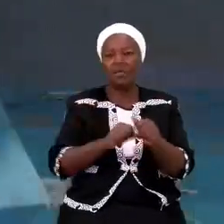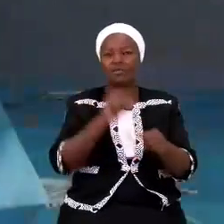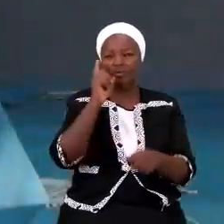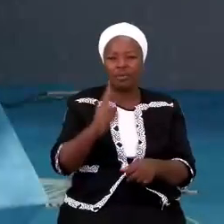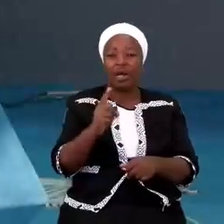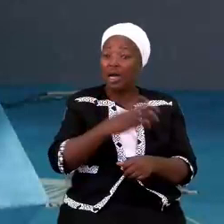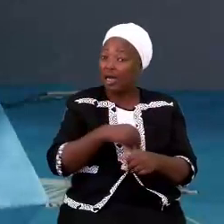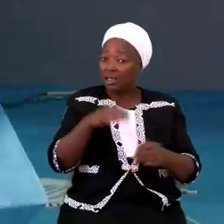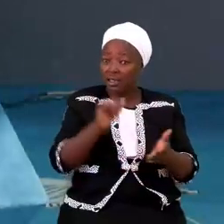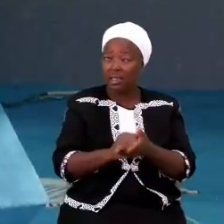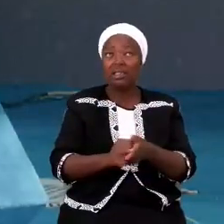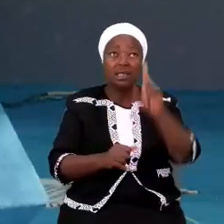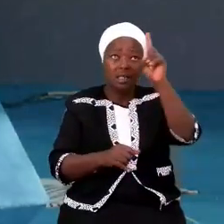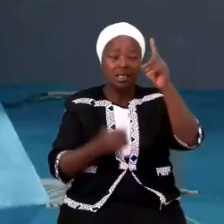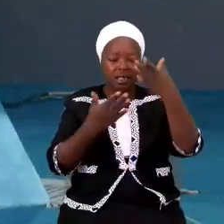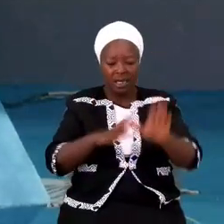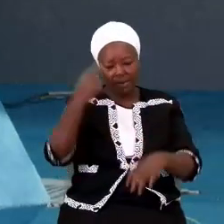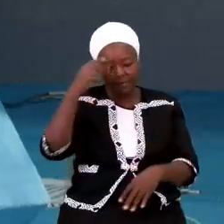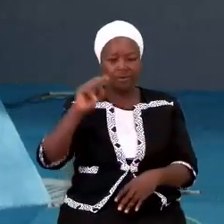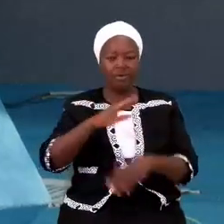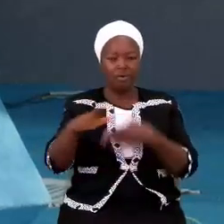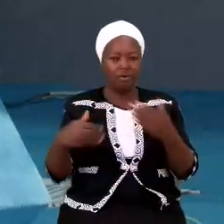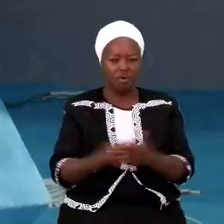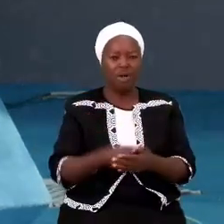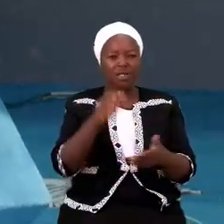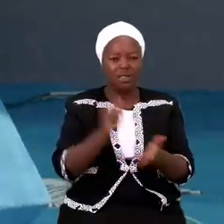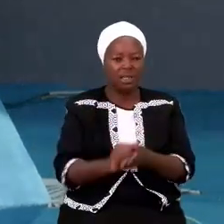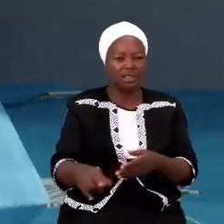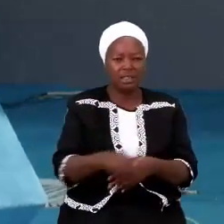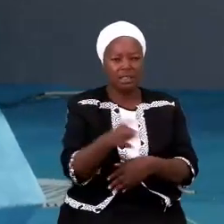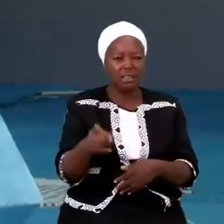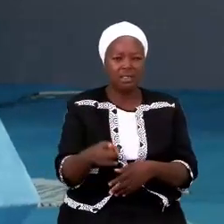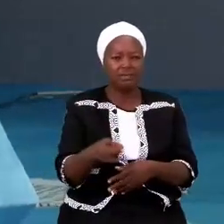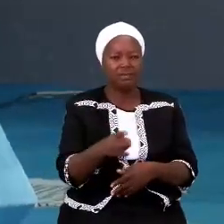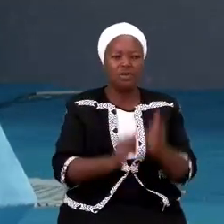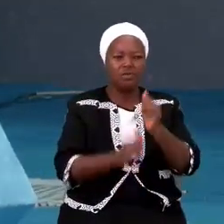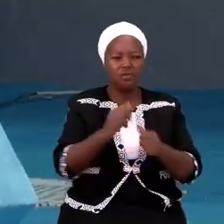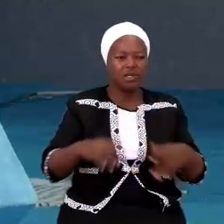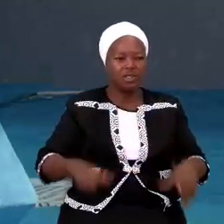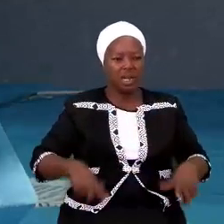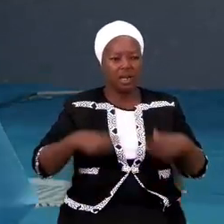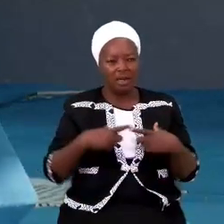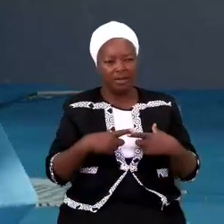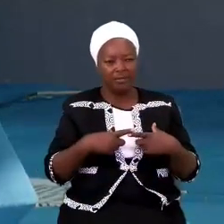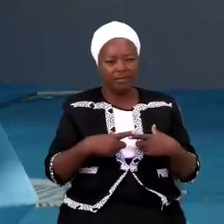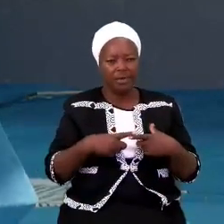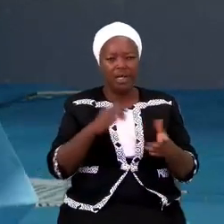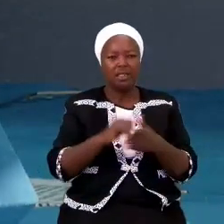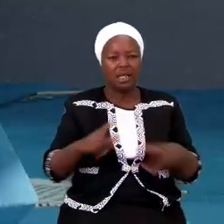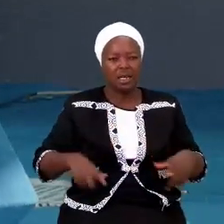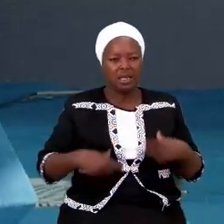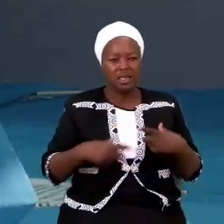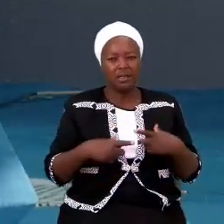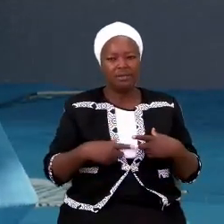live, that live by sacrifice, that live through his salvation, that live through his